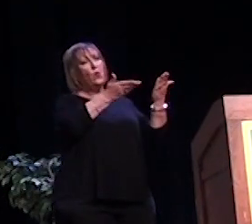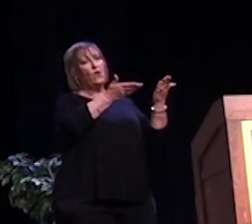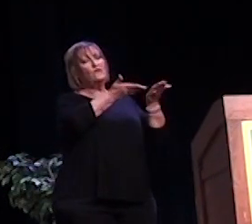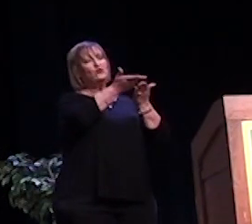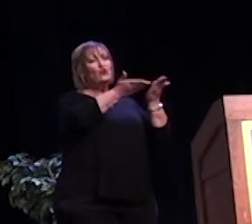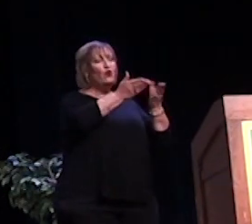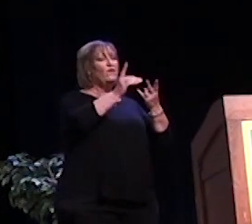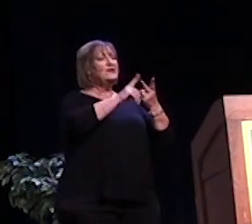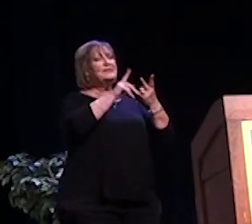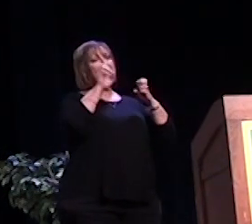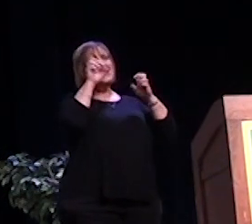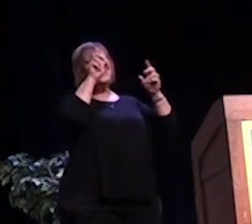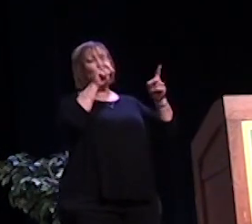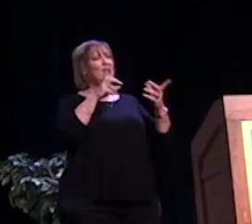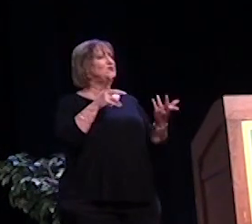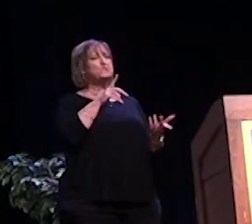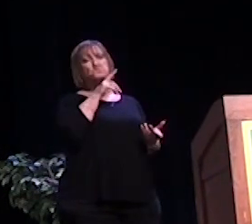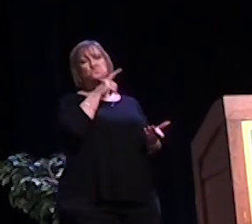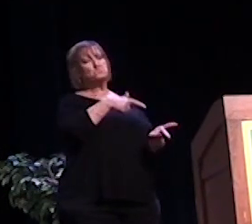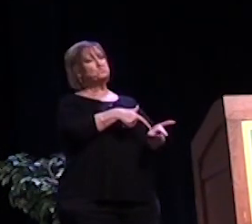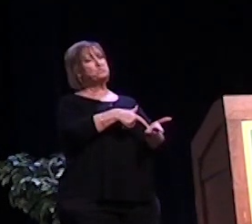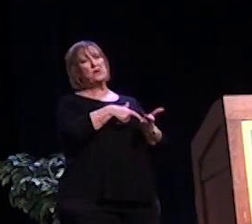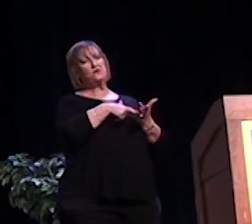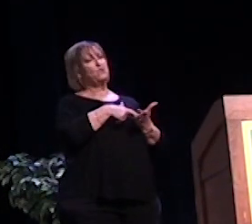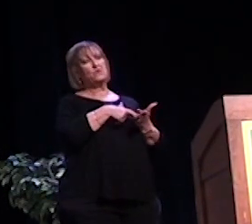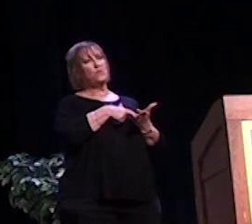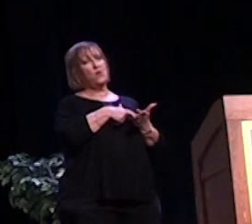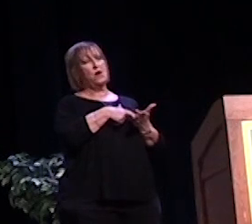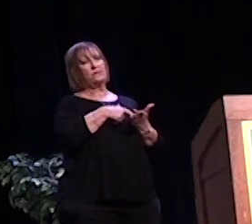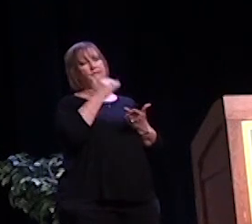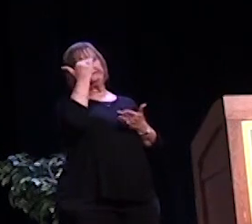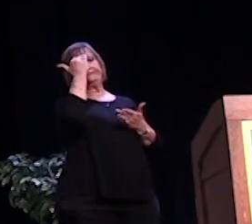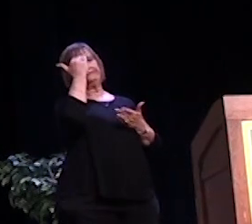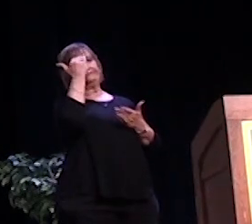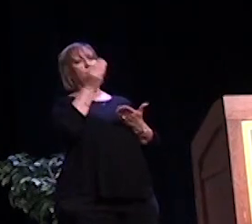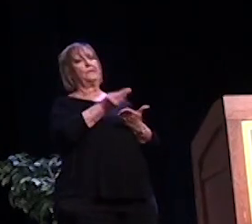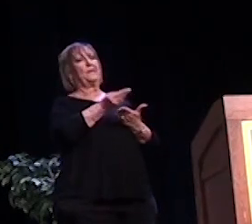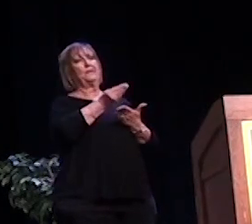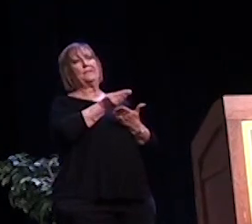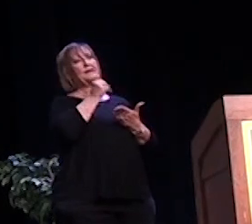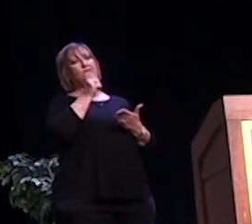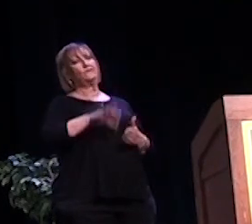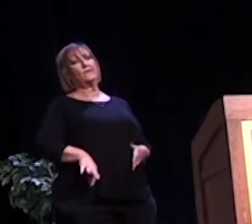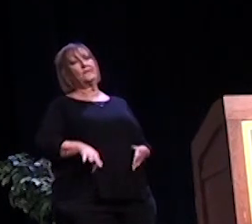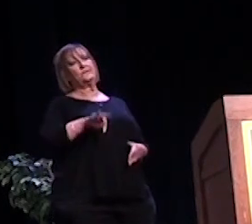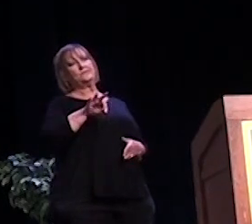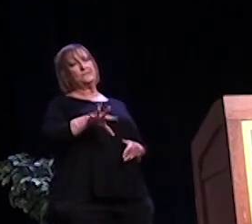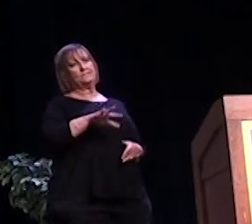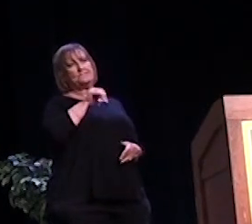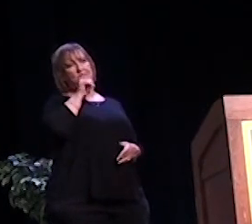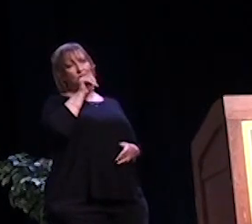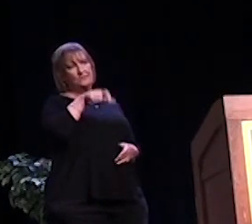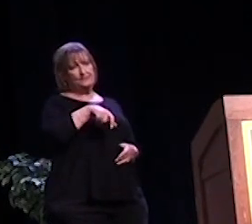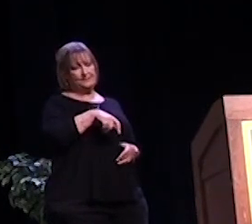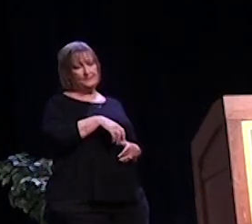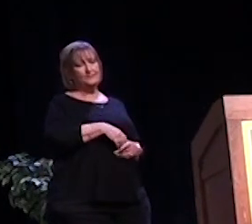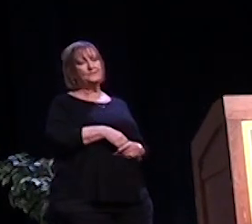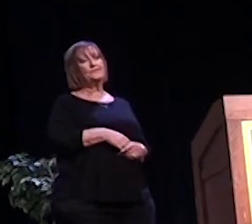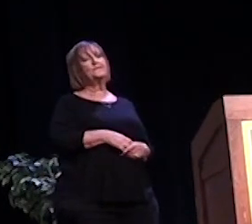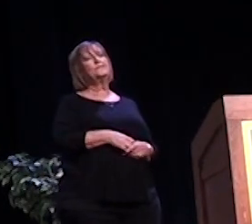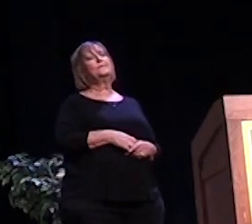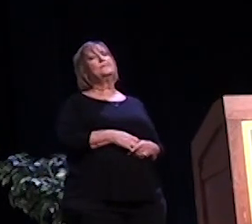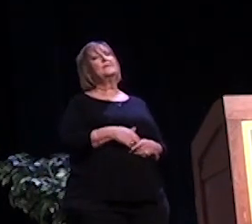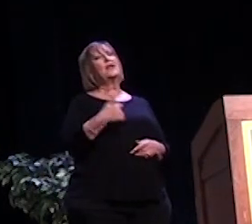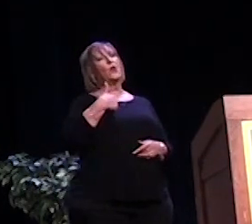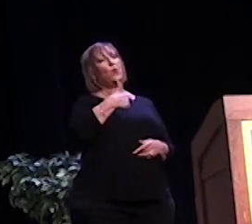side, education, we don't require any income base, but for the programs that the city team moving forward, we know that it's something that we're going to have